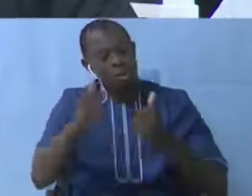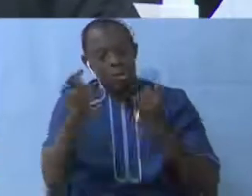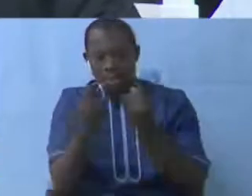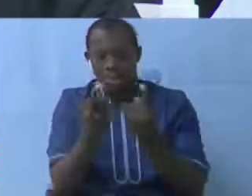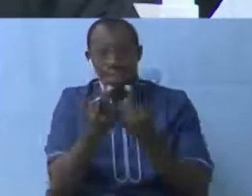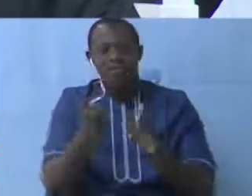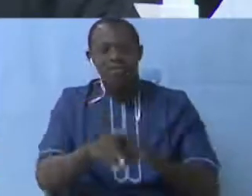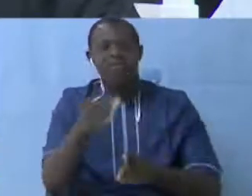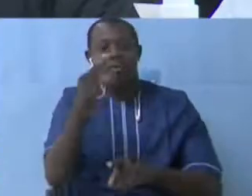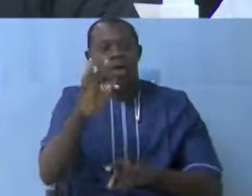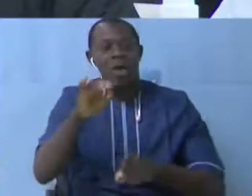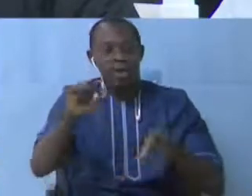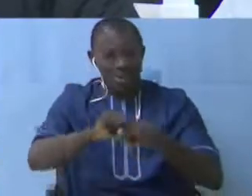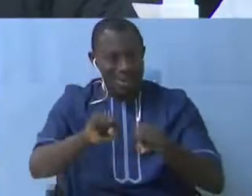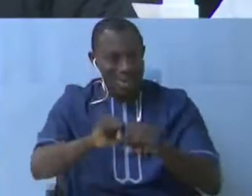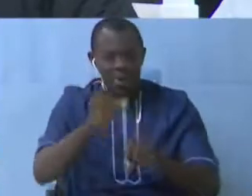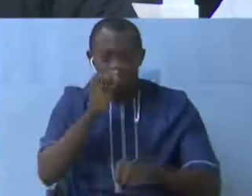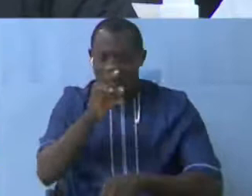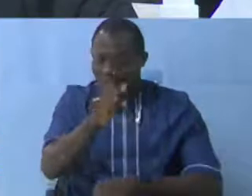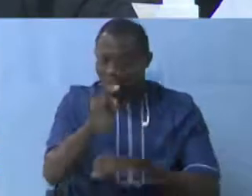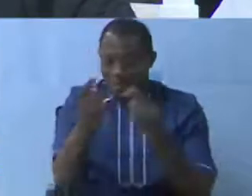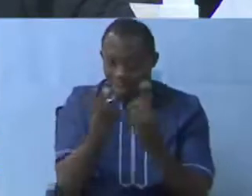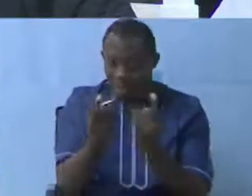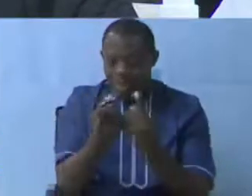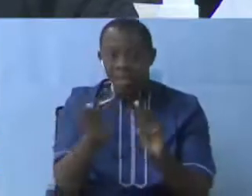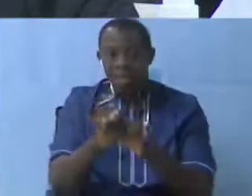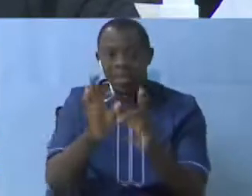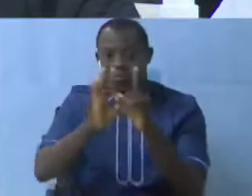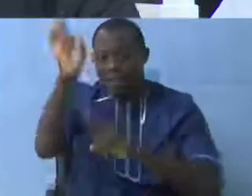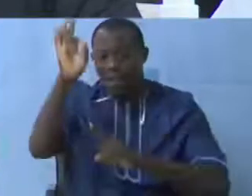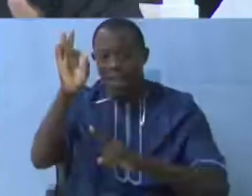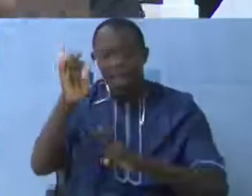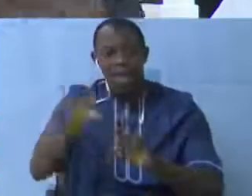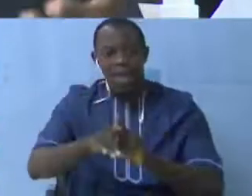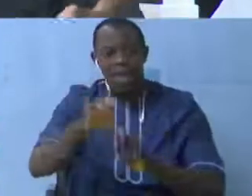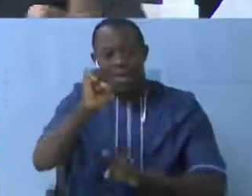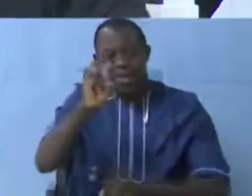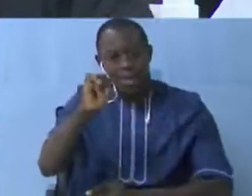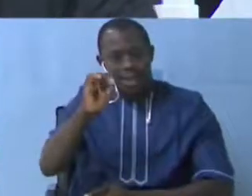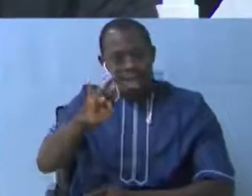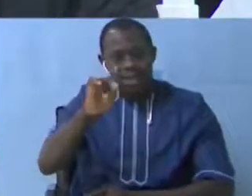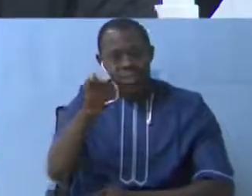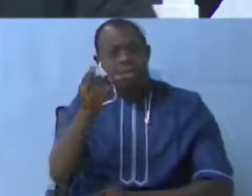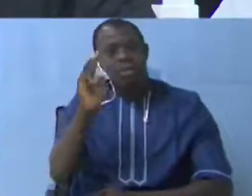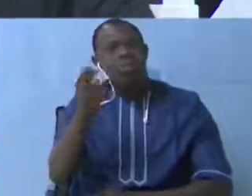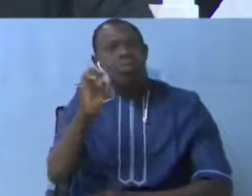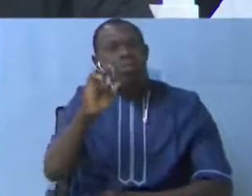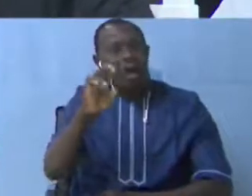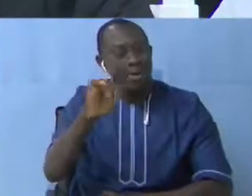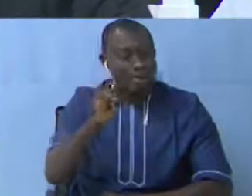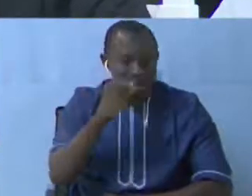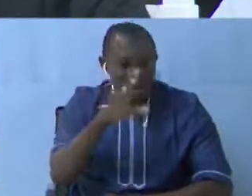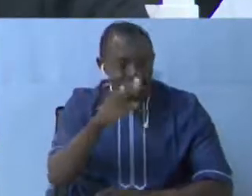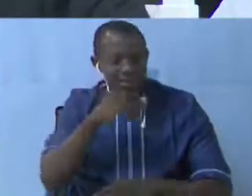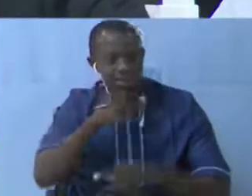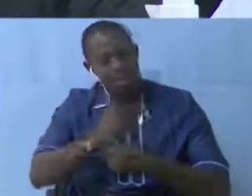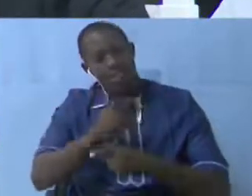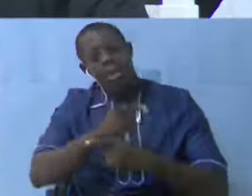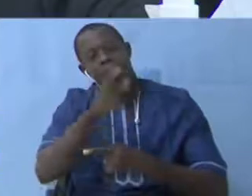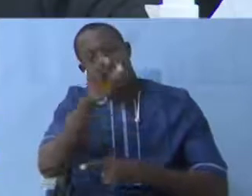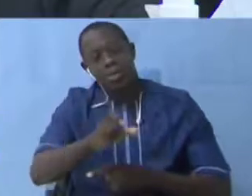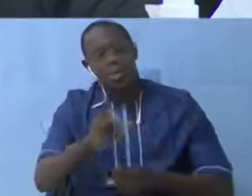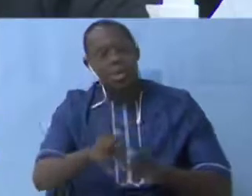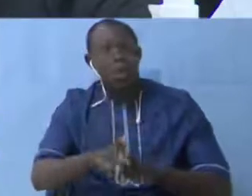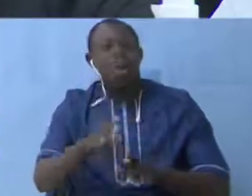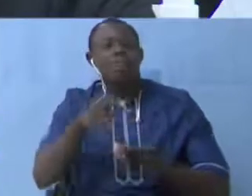say that, especially Senghor, to say that to a Gambian. He saw me as just a brother